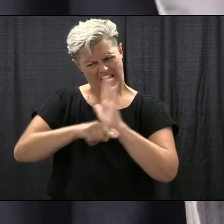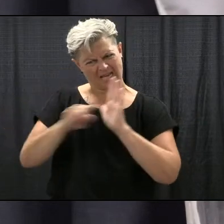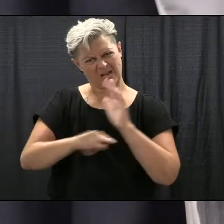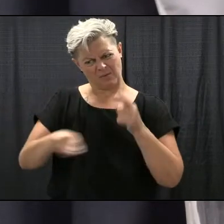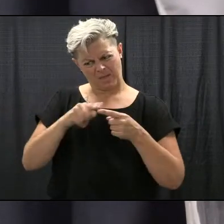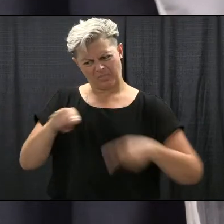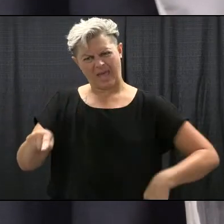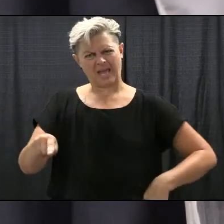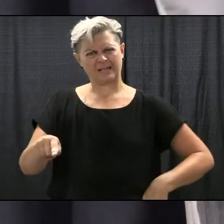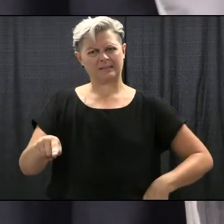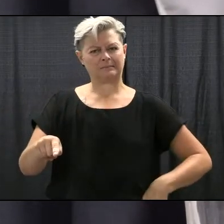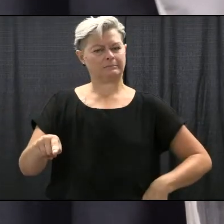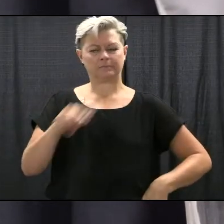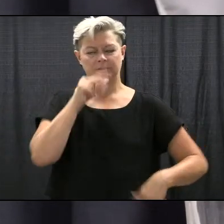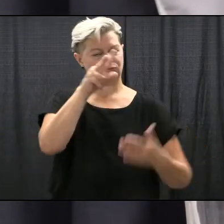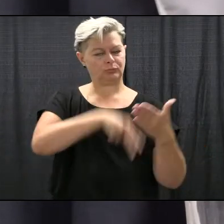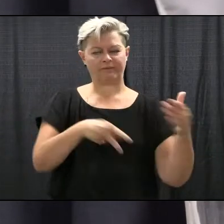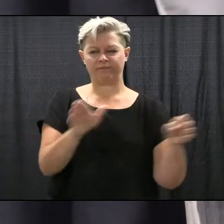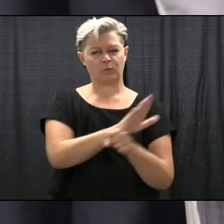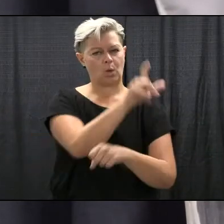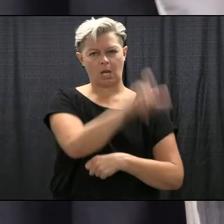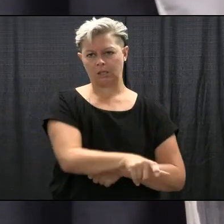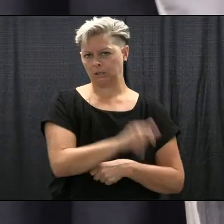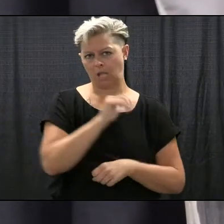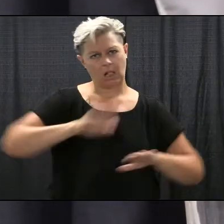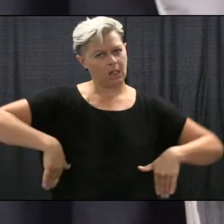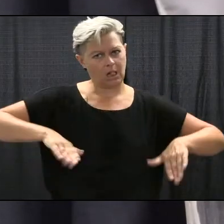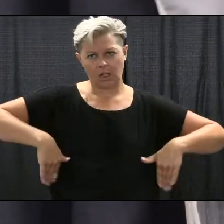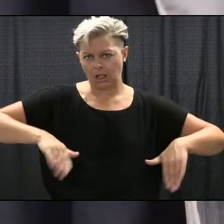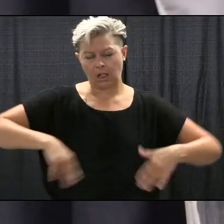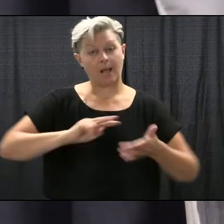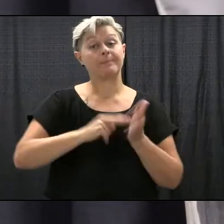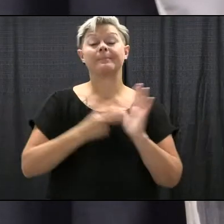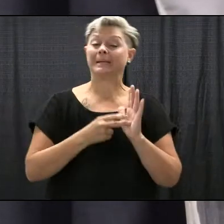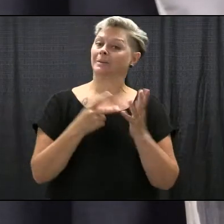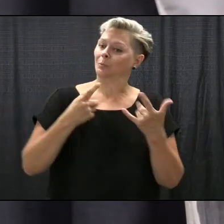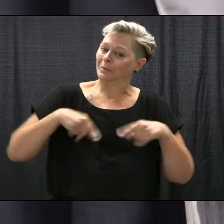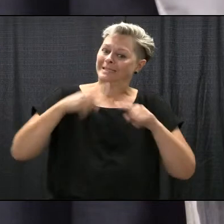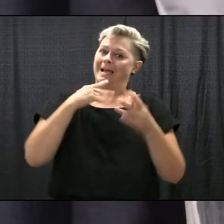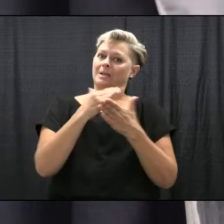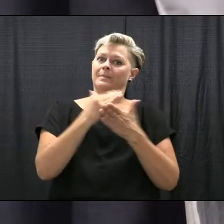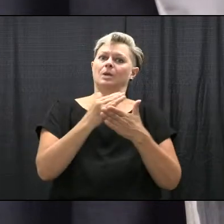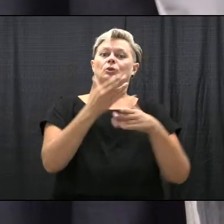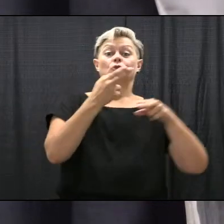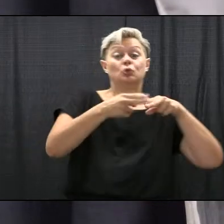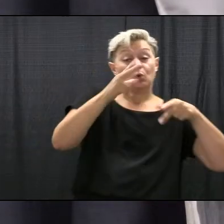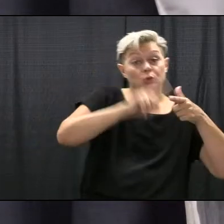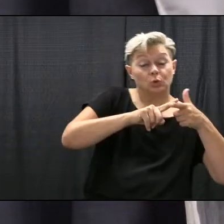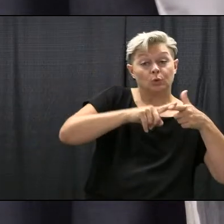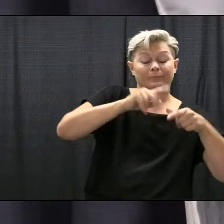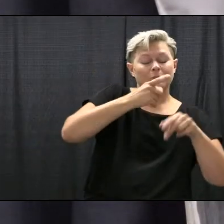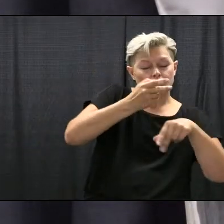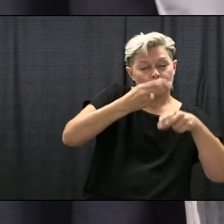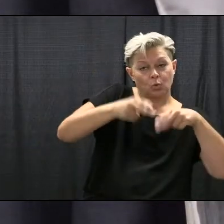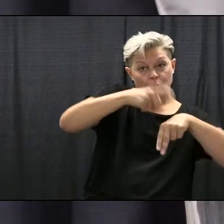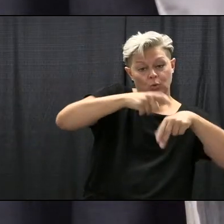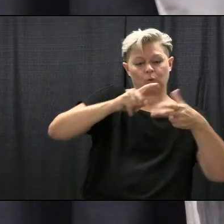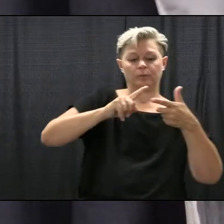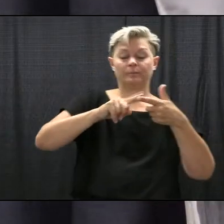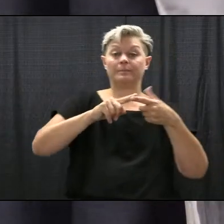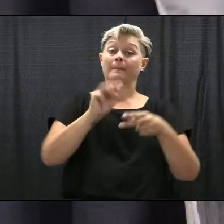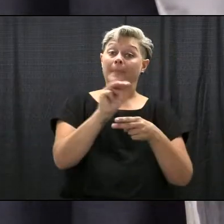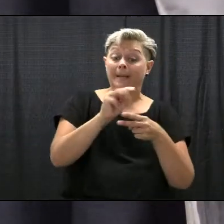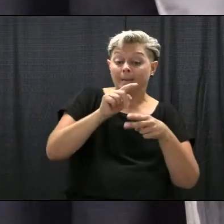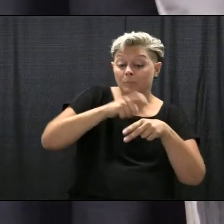didn't read the article. There was a lot in there about a short-term plan, a medium-term plan, and a long-term plan. And